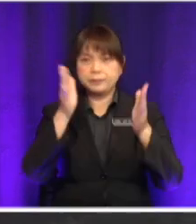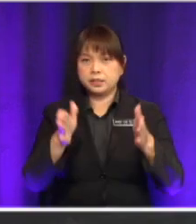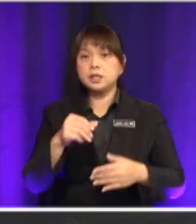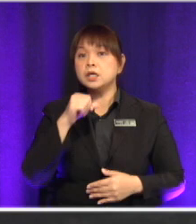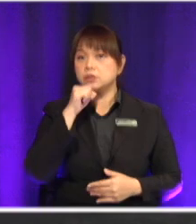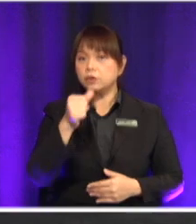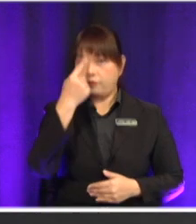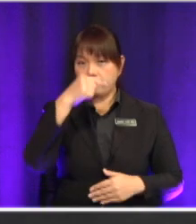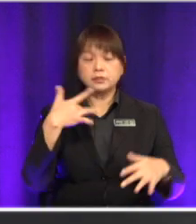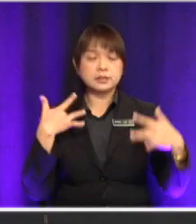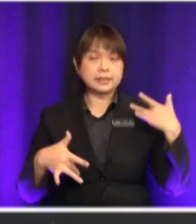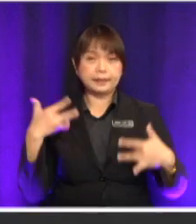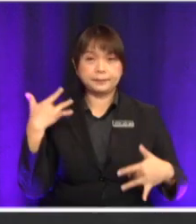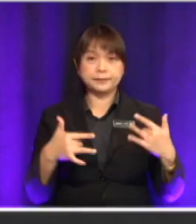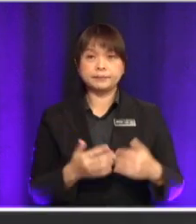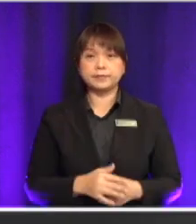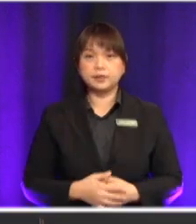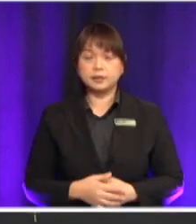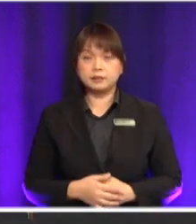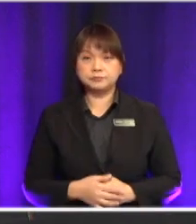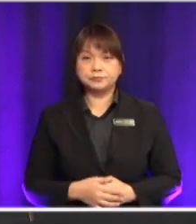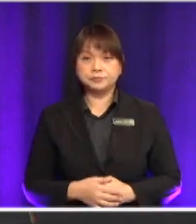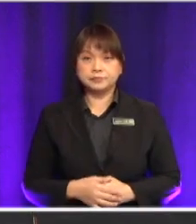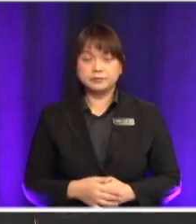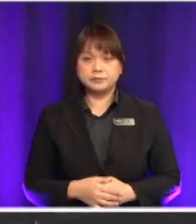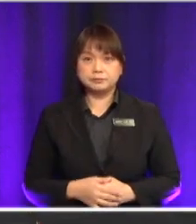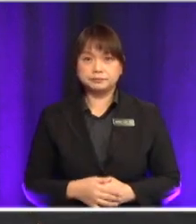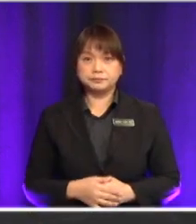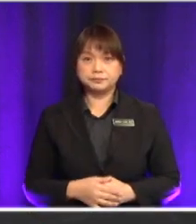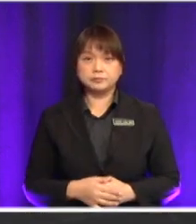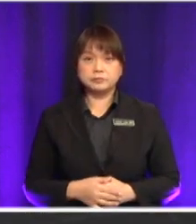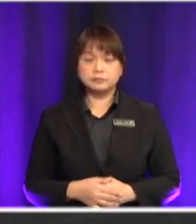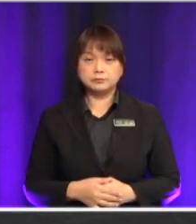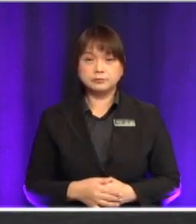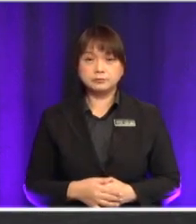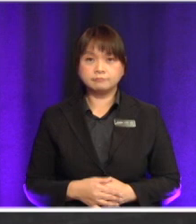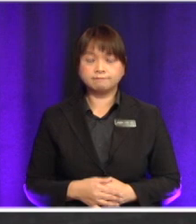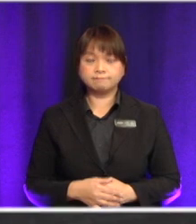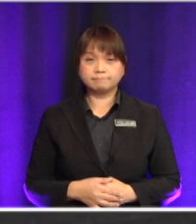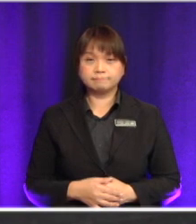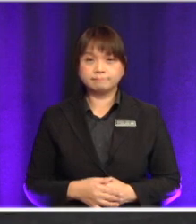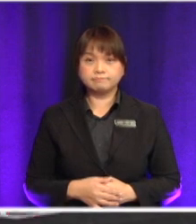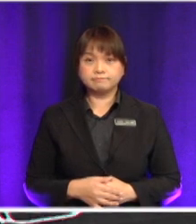Hashini? True. Yes. What do you think, Duffy? Is Hashini correct?